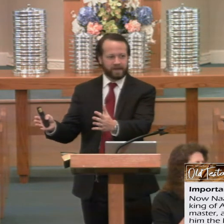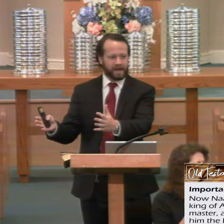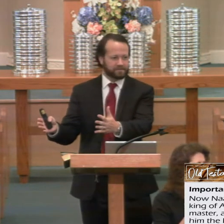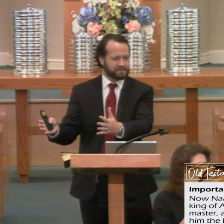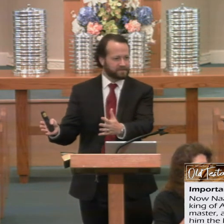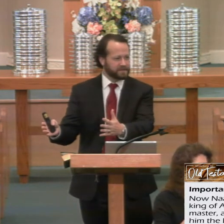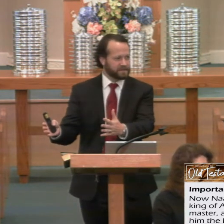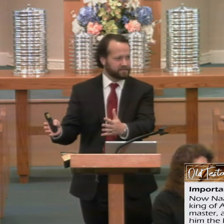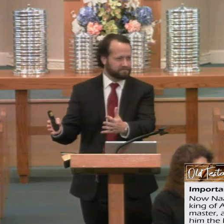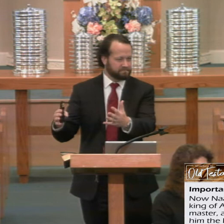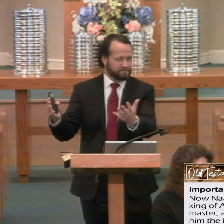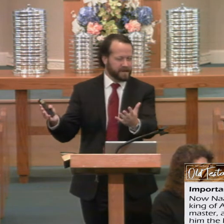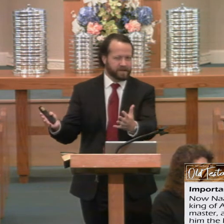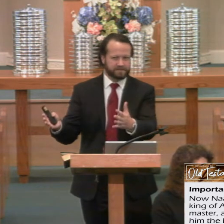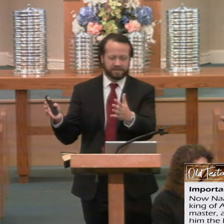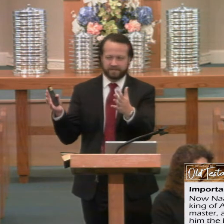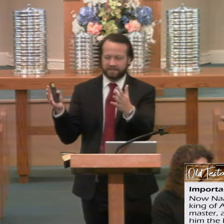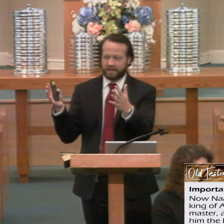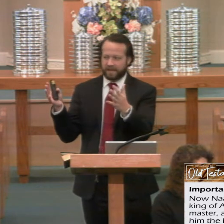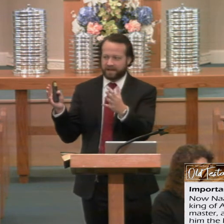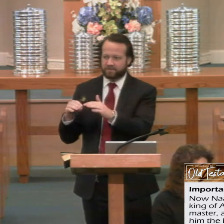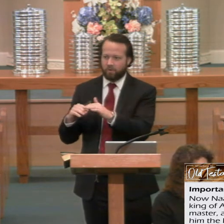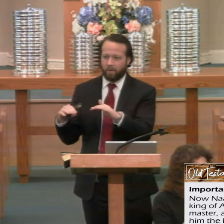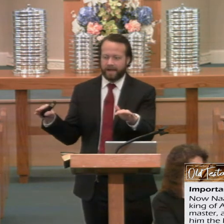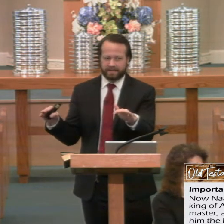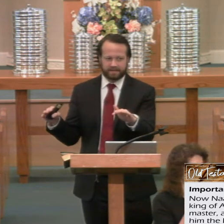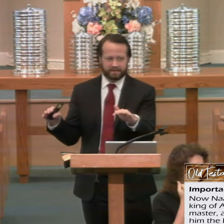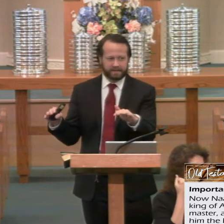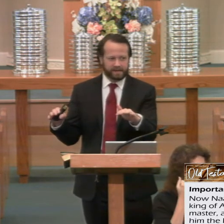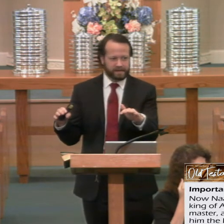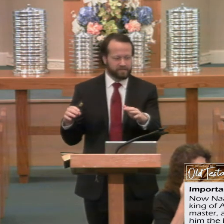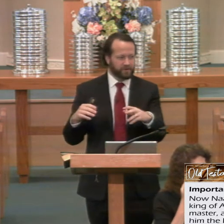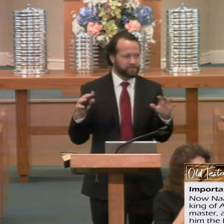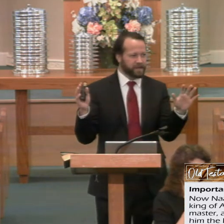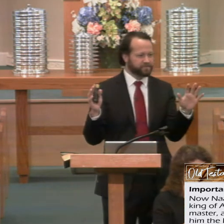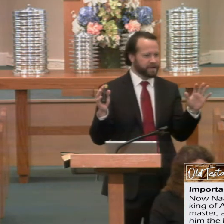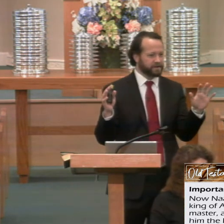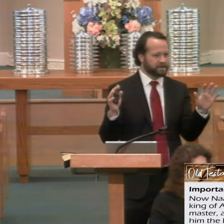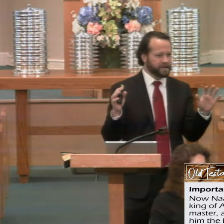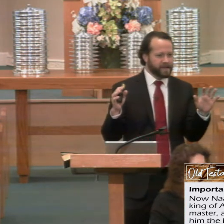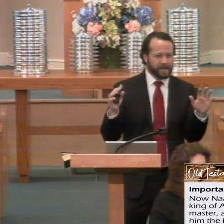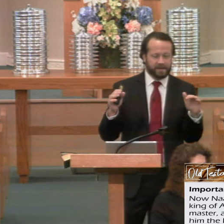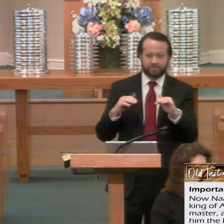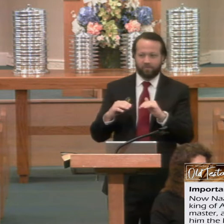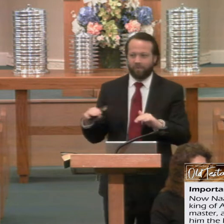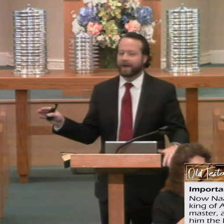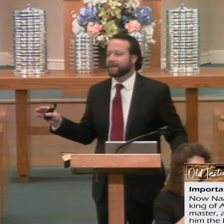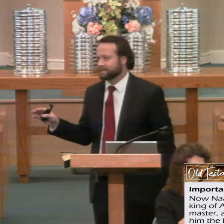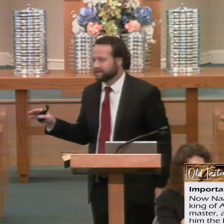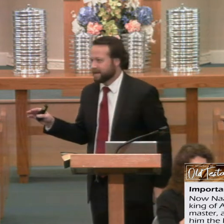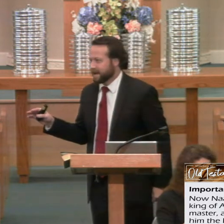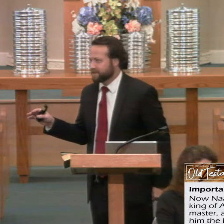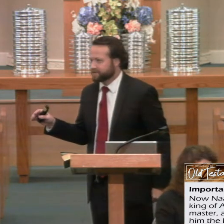of a house, my imagination, and it's quiet. And they blow the fanfare, and it's